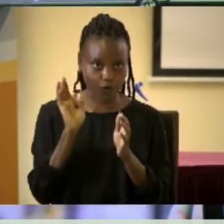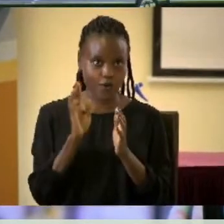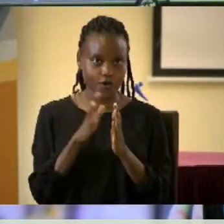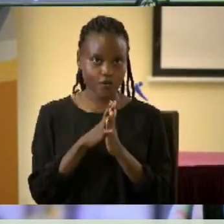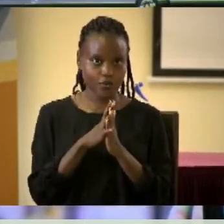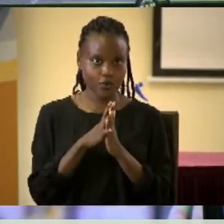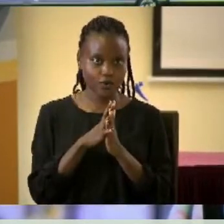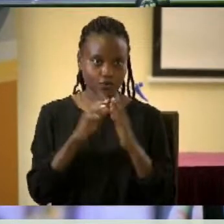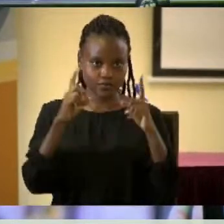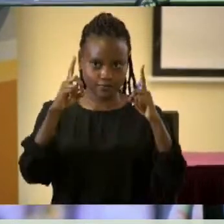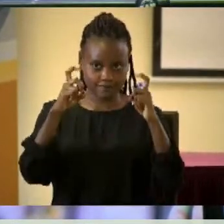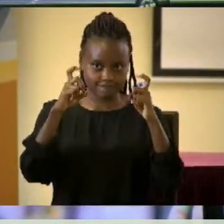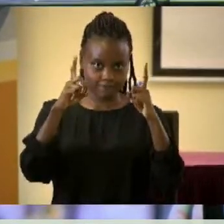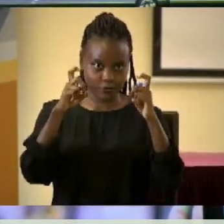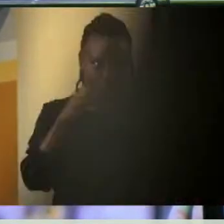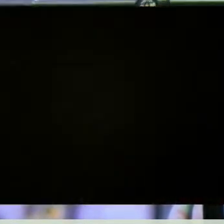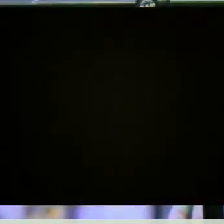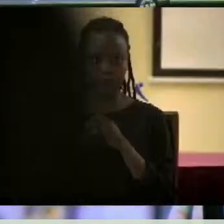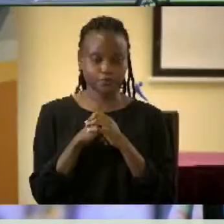the photo session.